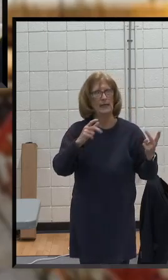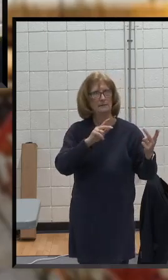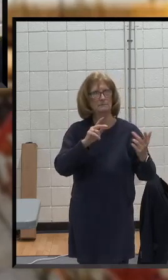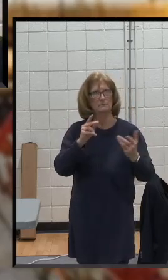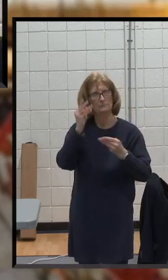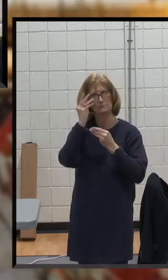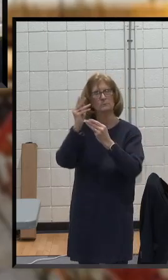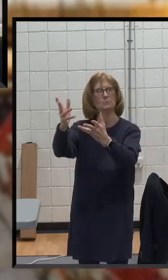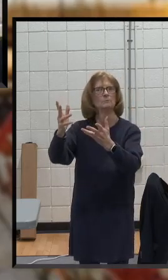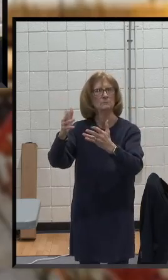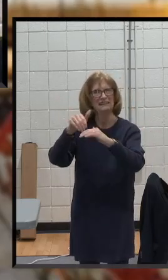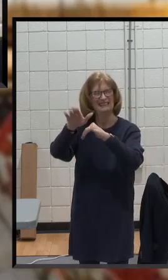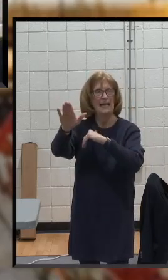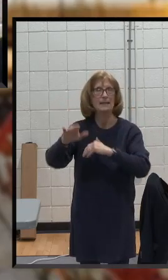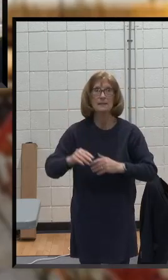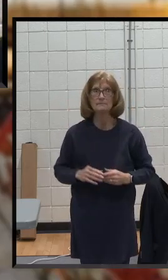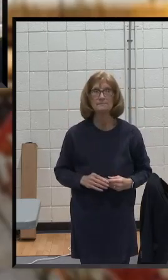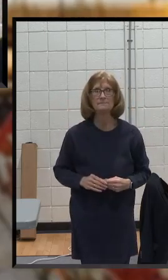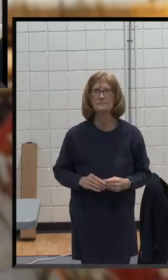pictures there as well.